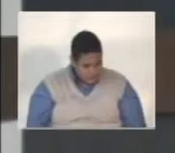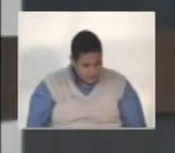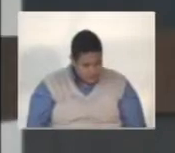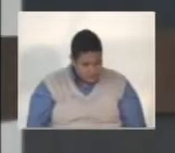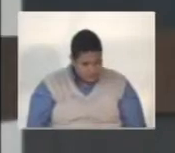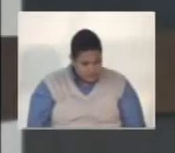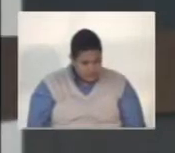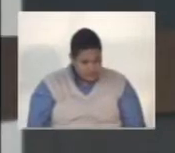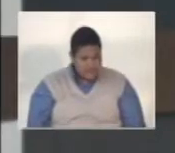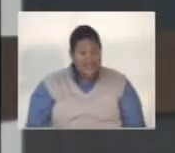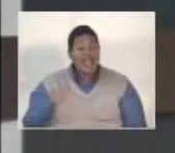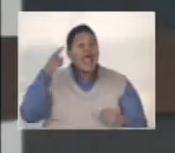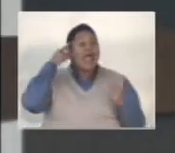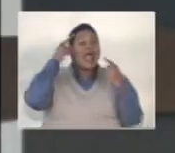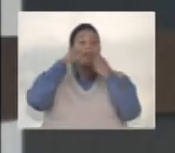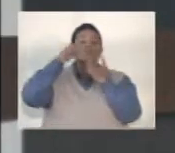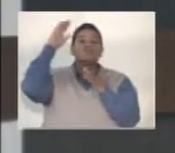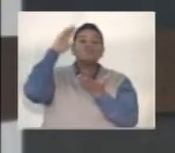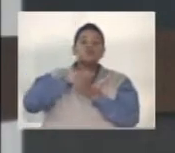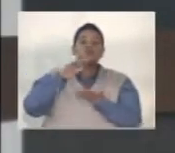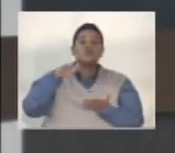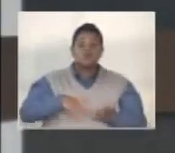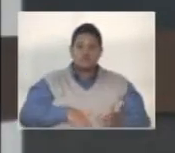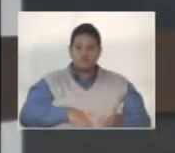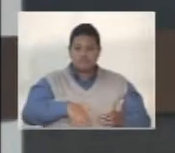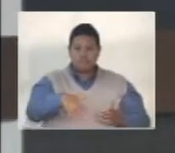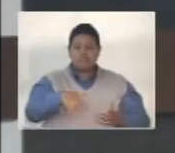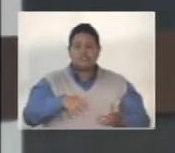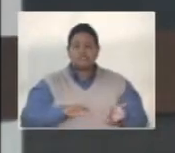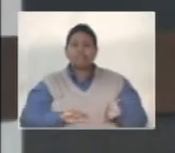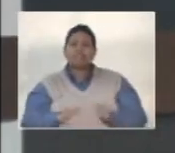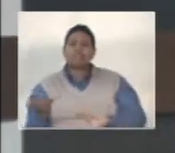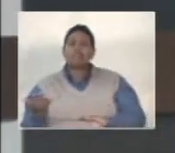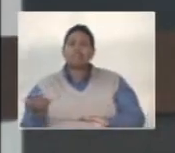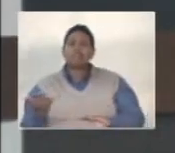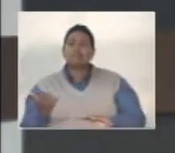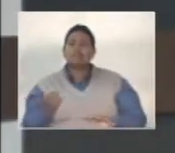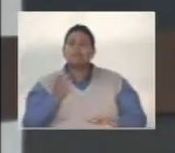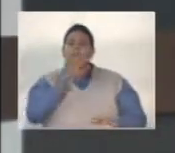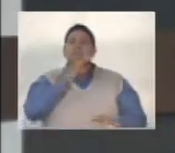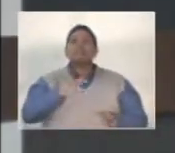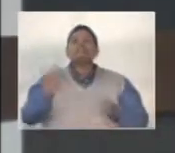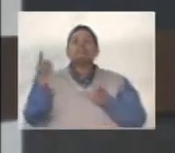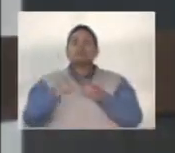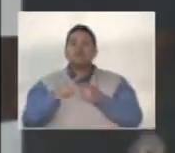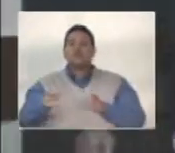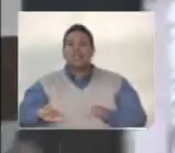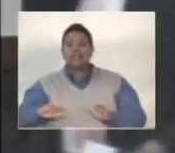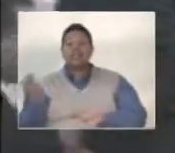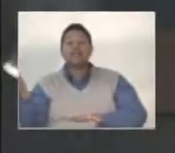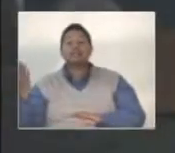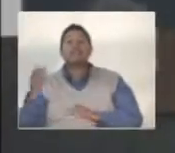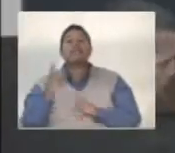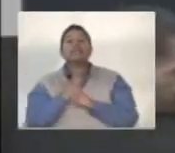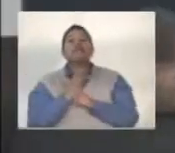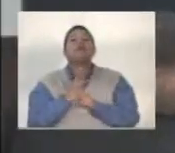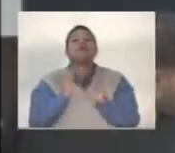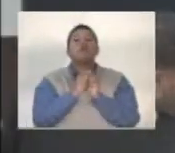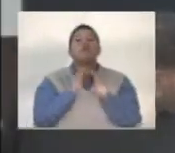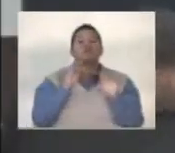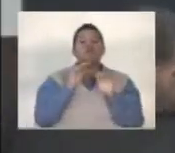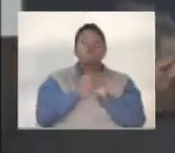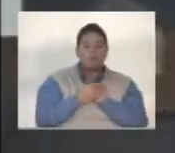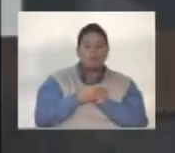is to reduce maternal and child deaths in keeping with Jamaica's commitment under the